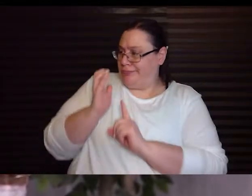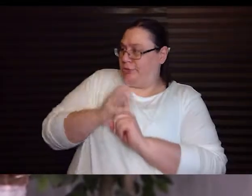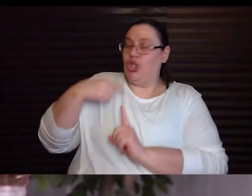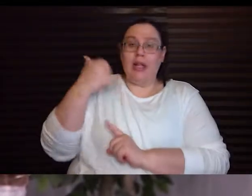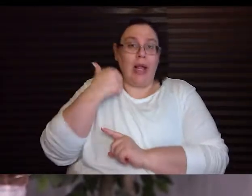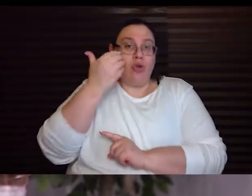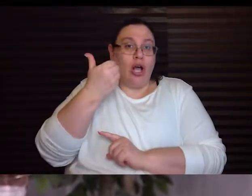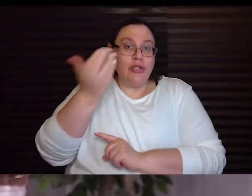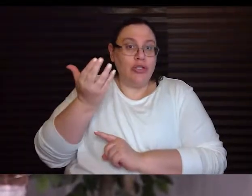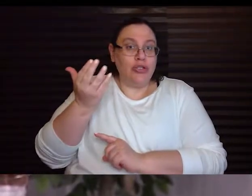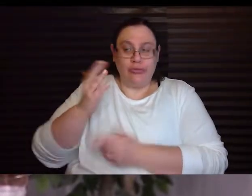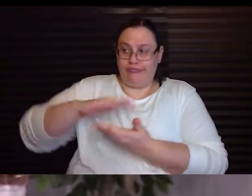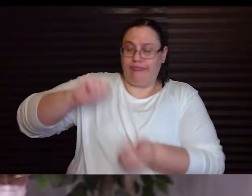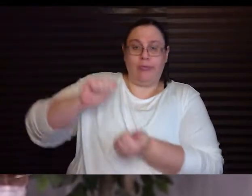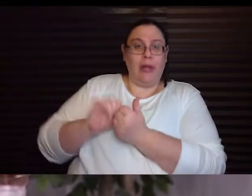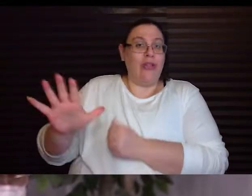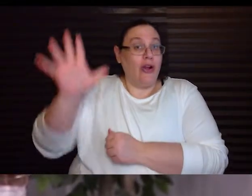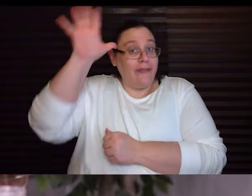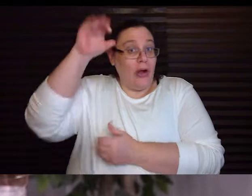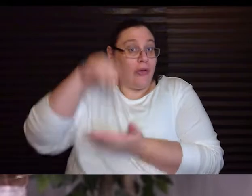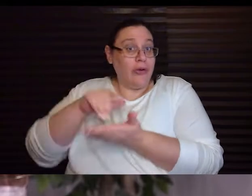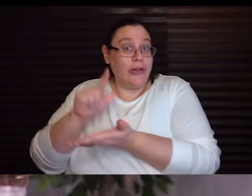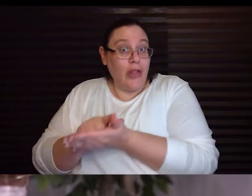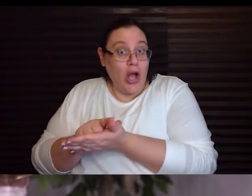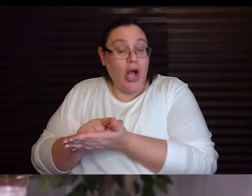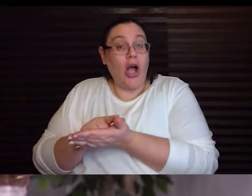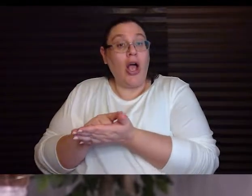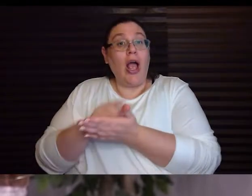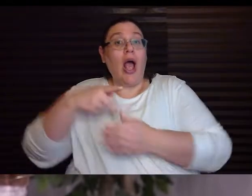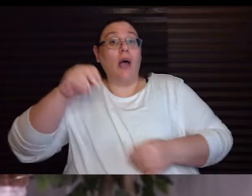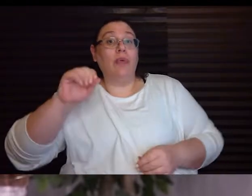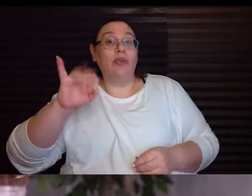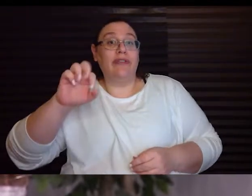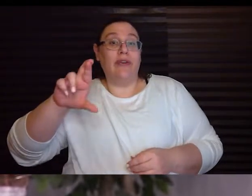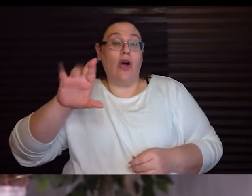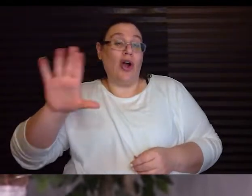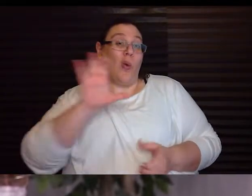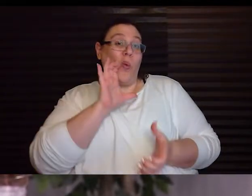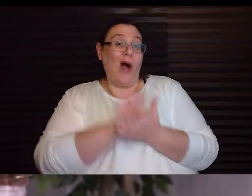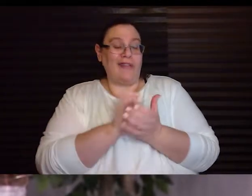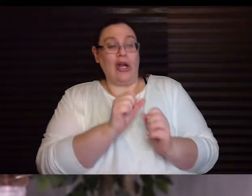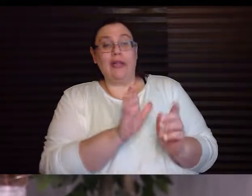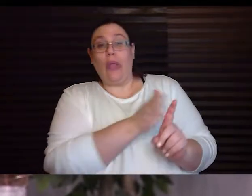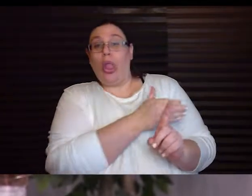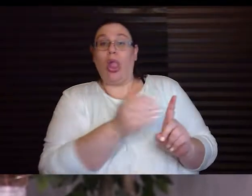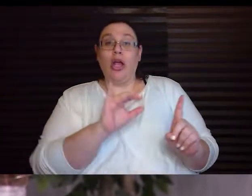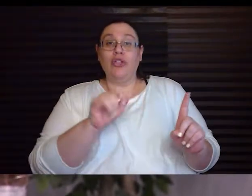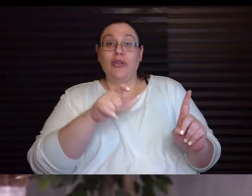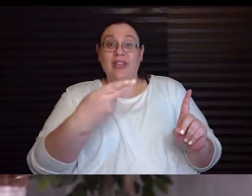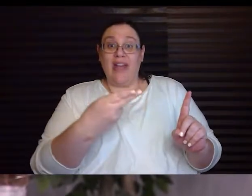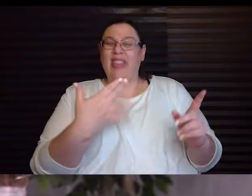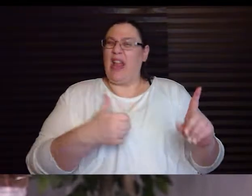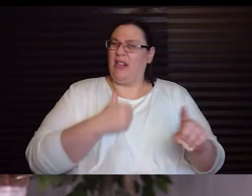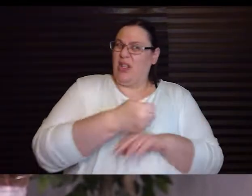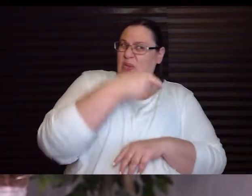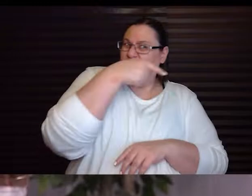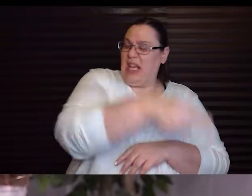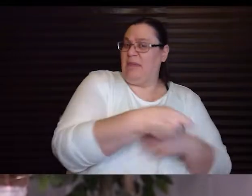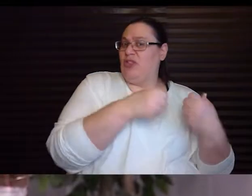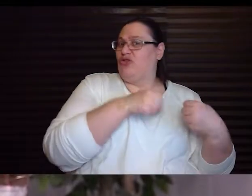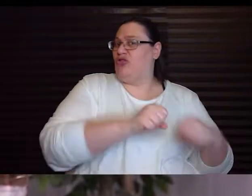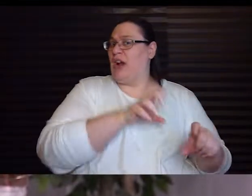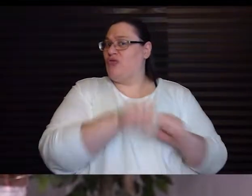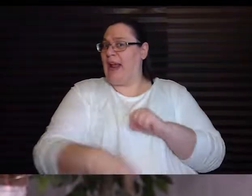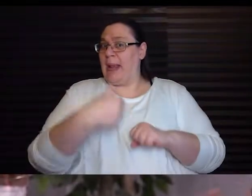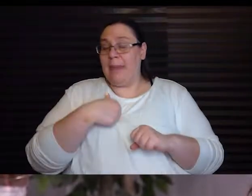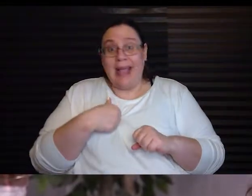as a prostitute and has sex with her father-in-law, and Potiphar's wife tries to seduce Joseph and then accuses him of attempted